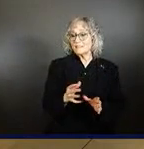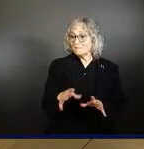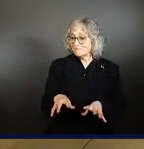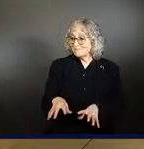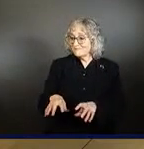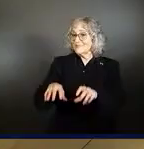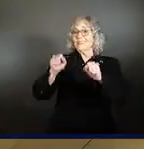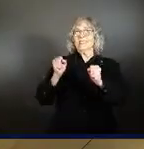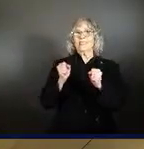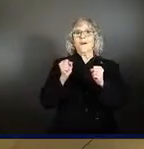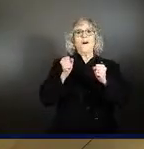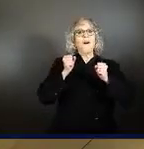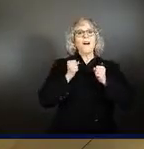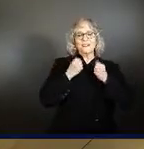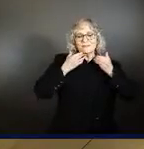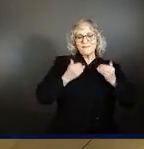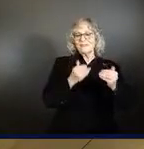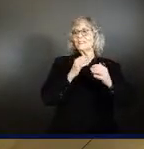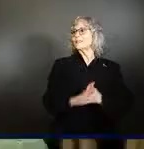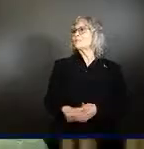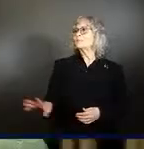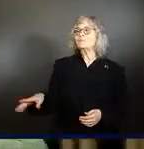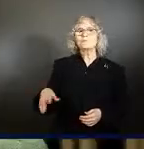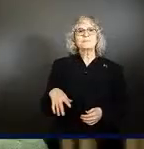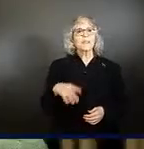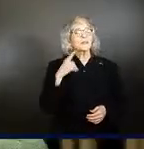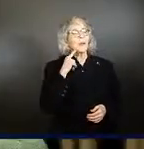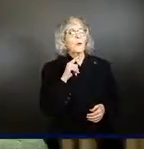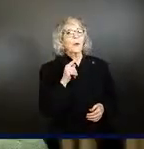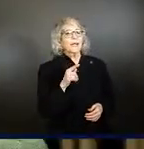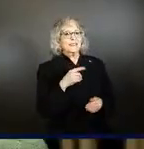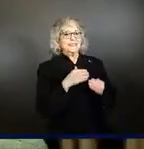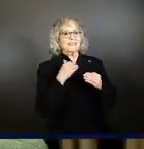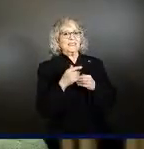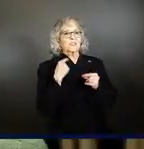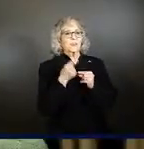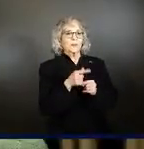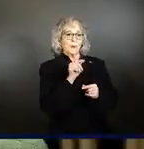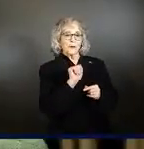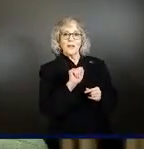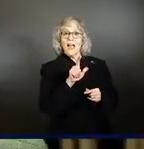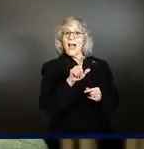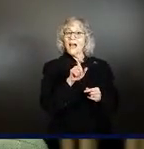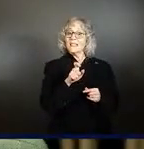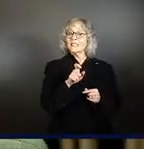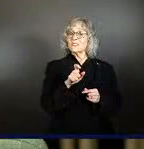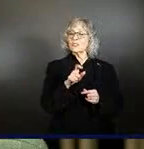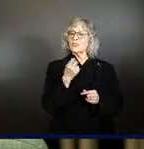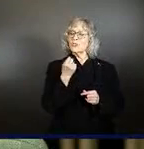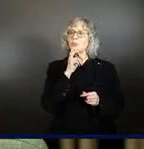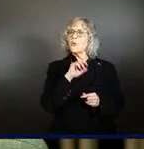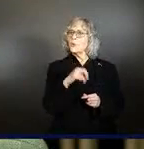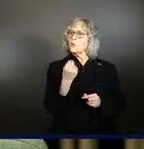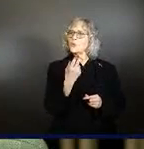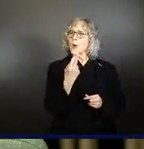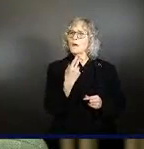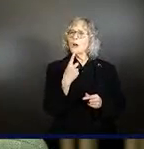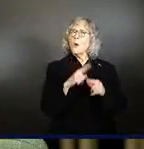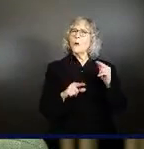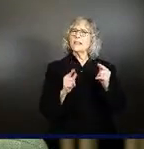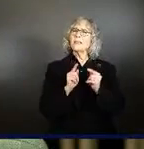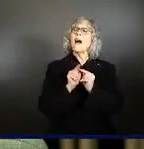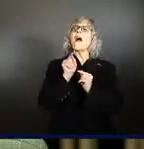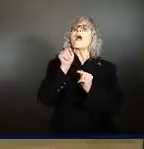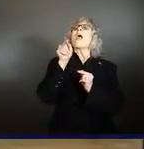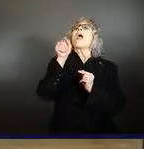their mantle. Speaking of the next generation, we have Alex, who is 12 years old, who asks, what is the maximum distance that Webb